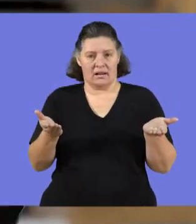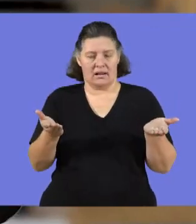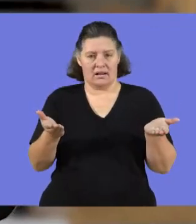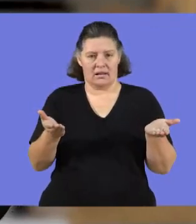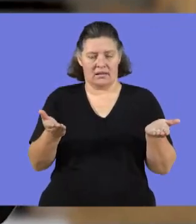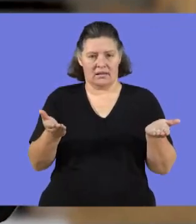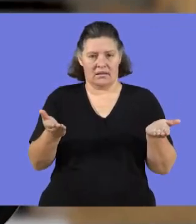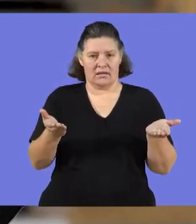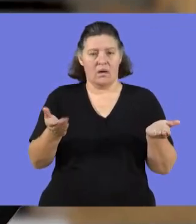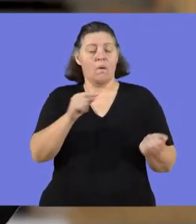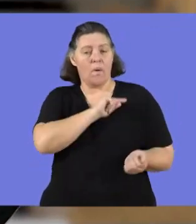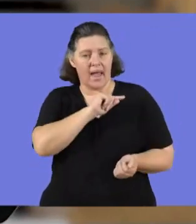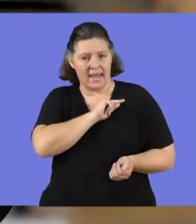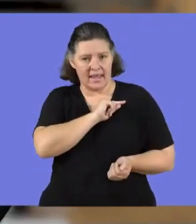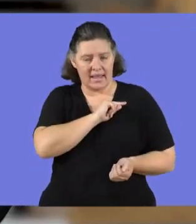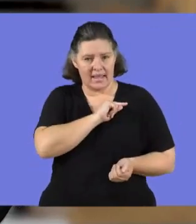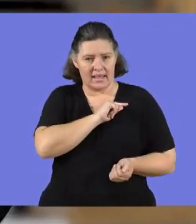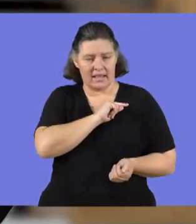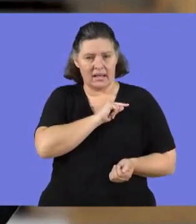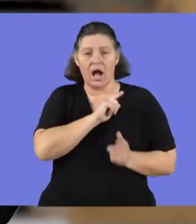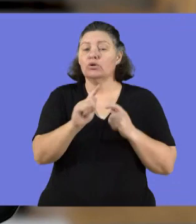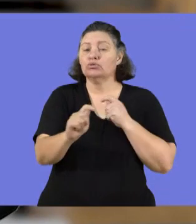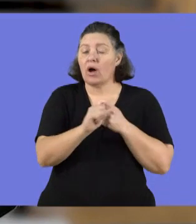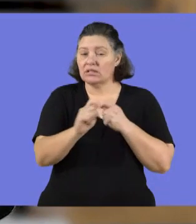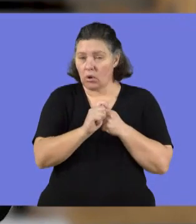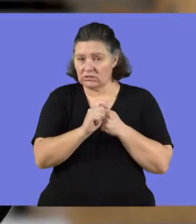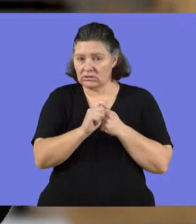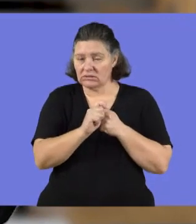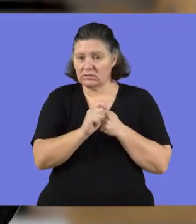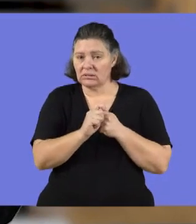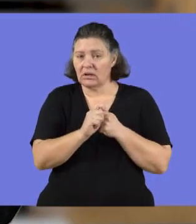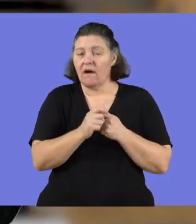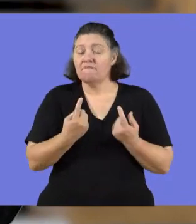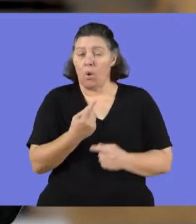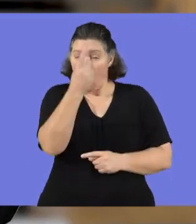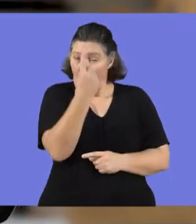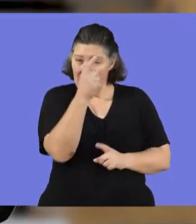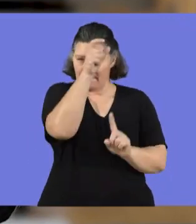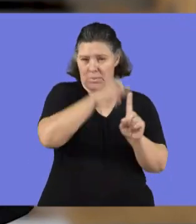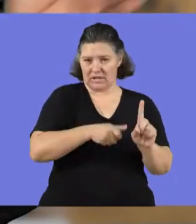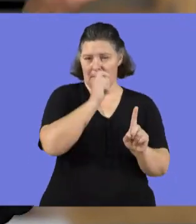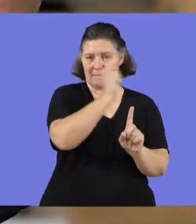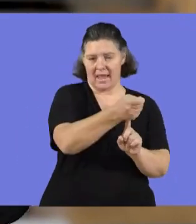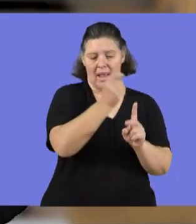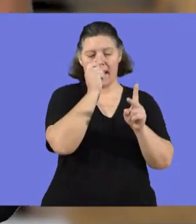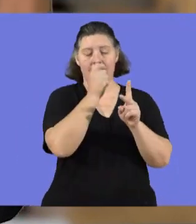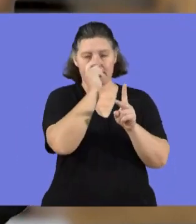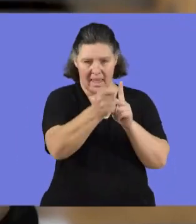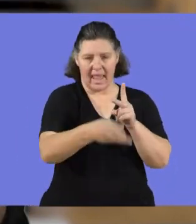obviously the cost will also be increased, because the transport cost is charged